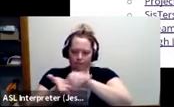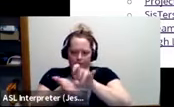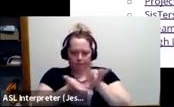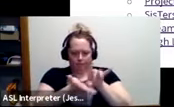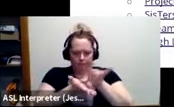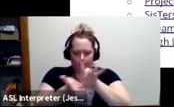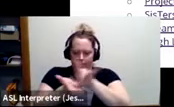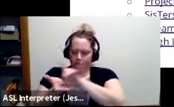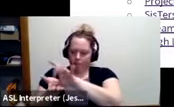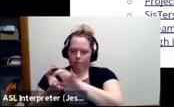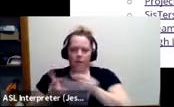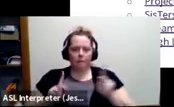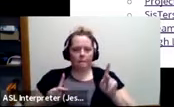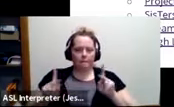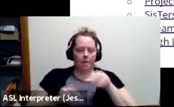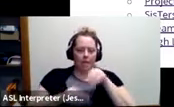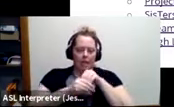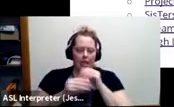folks within communities.